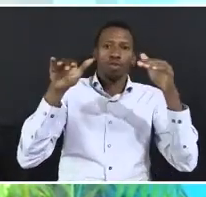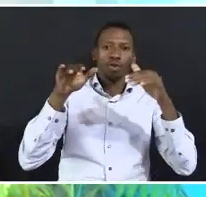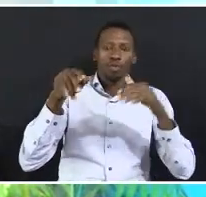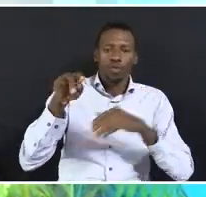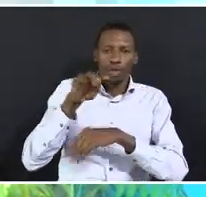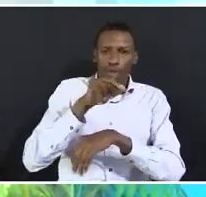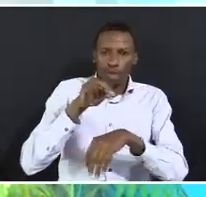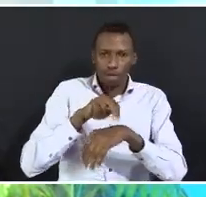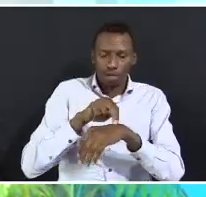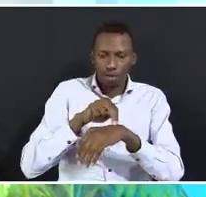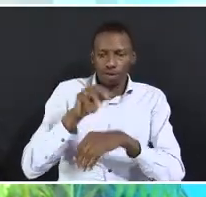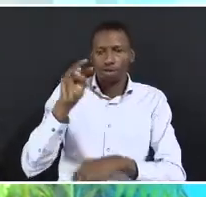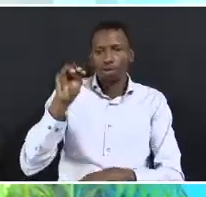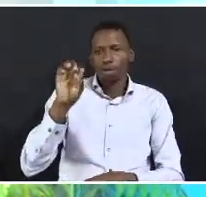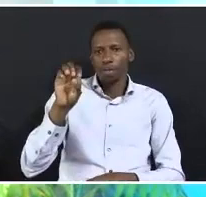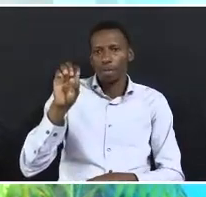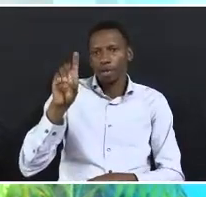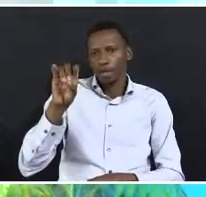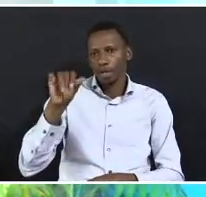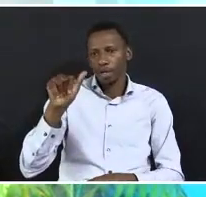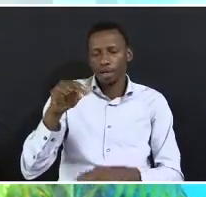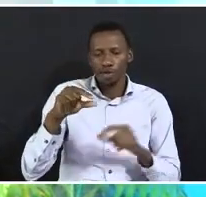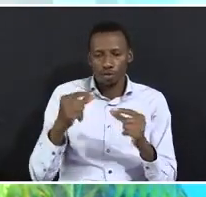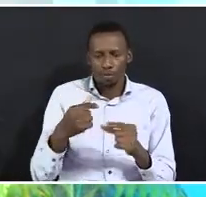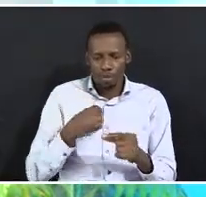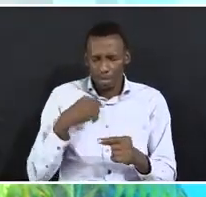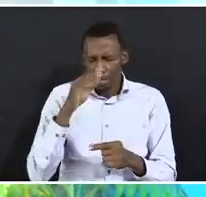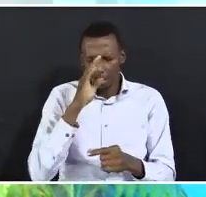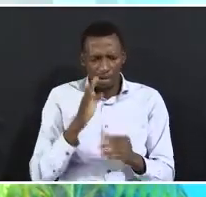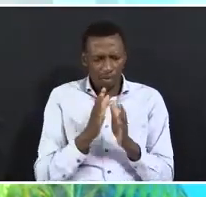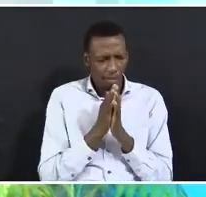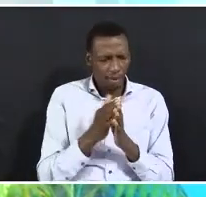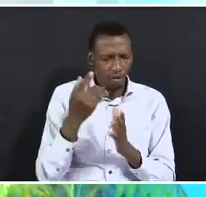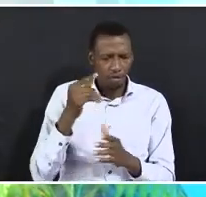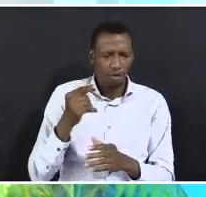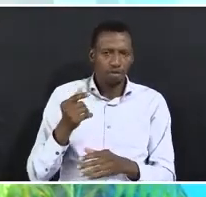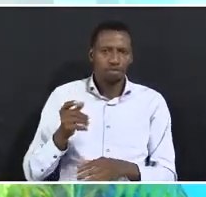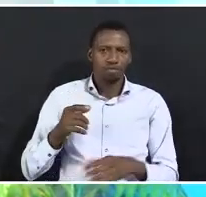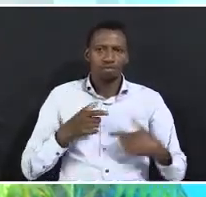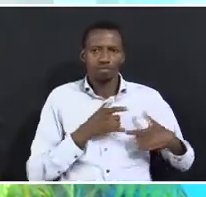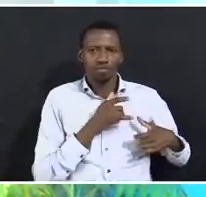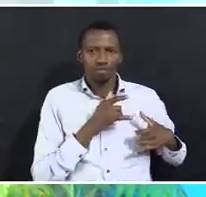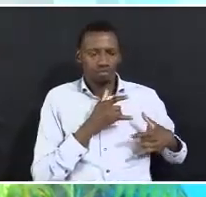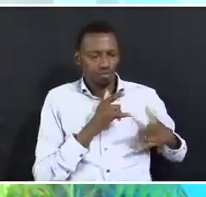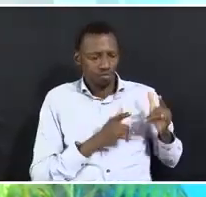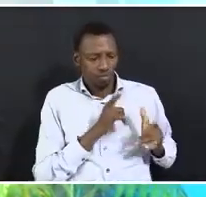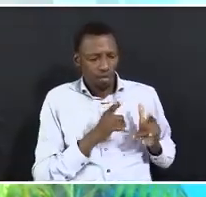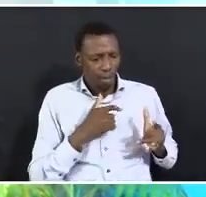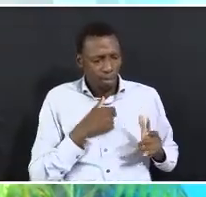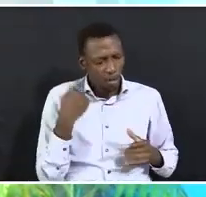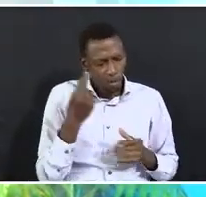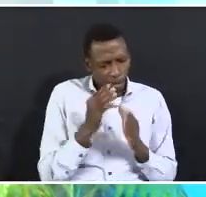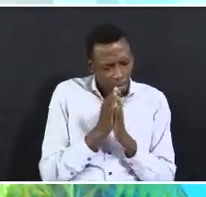Then. I never prayed for a girlfriend. I only prayed for a wife all the time.